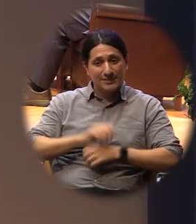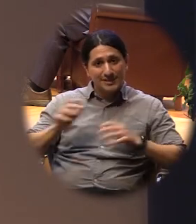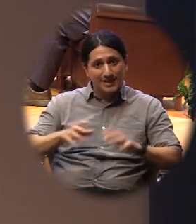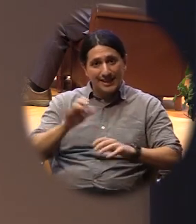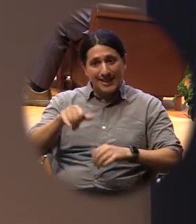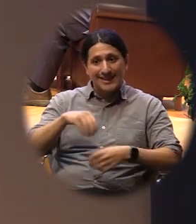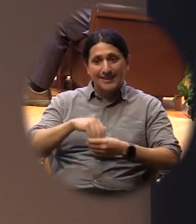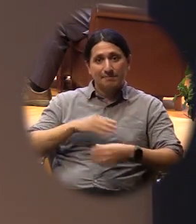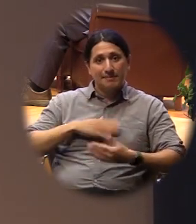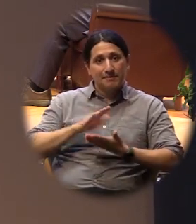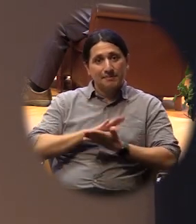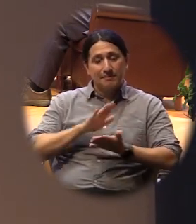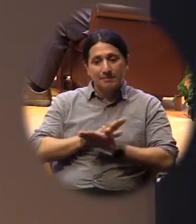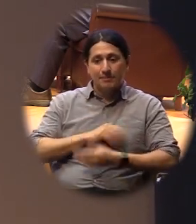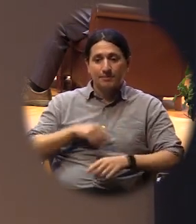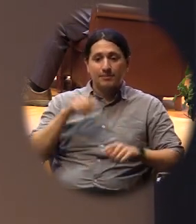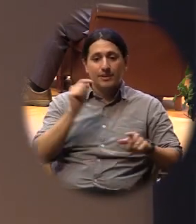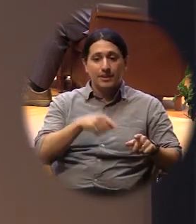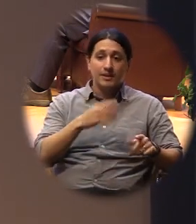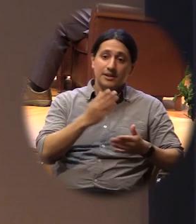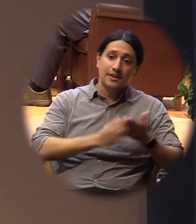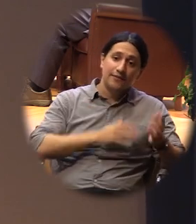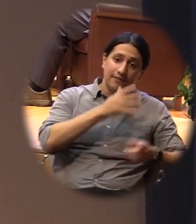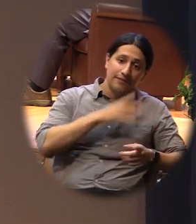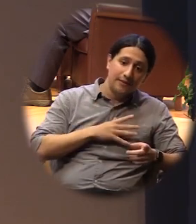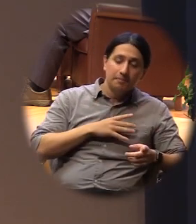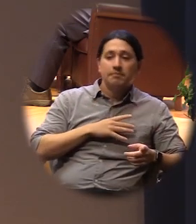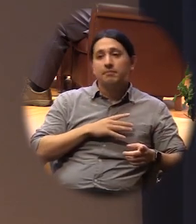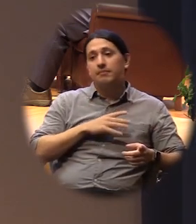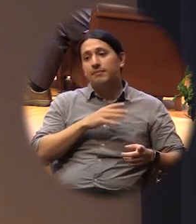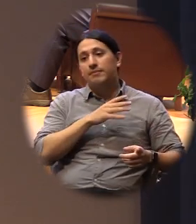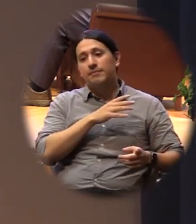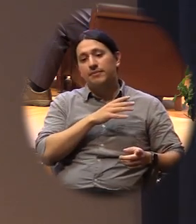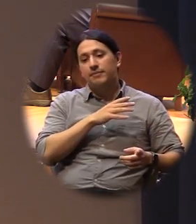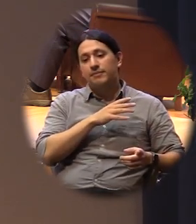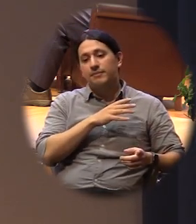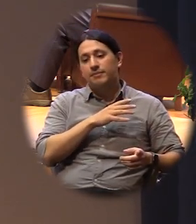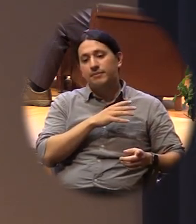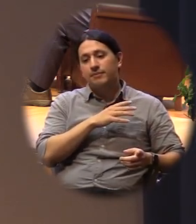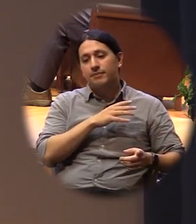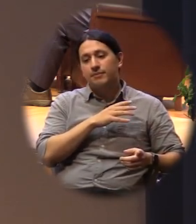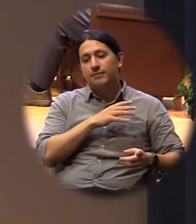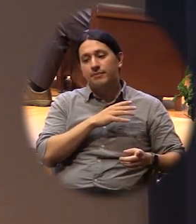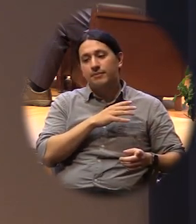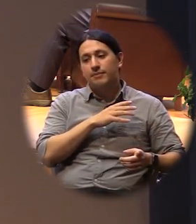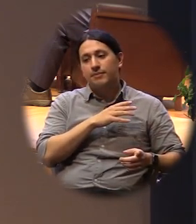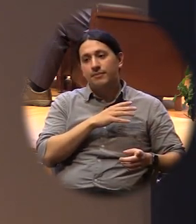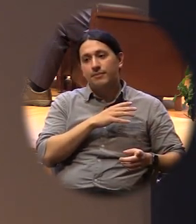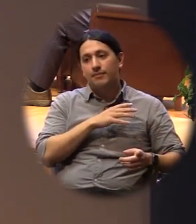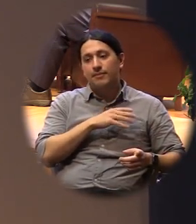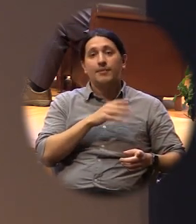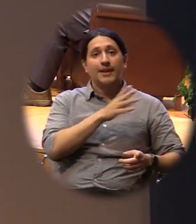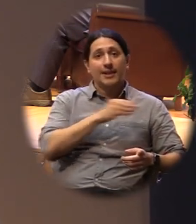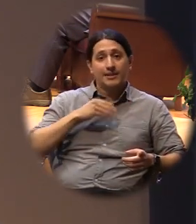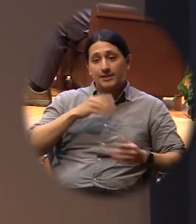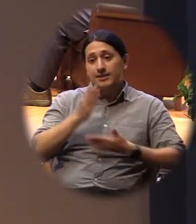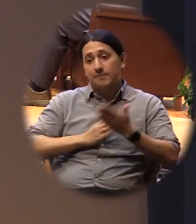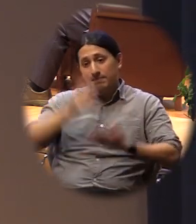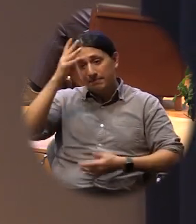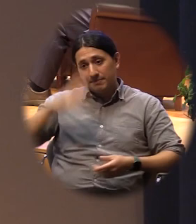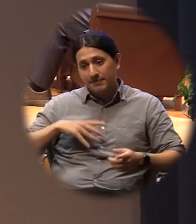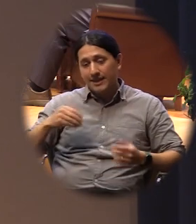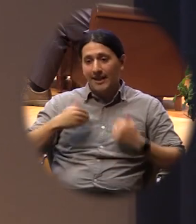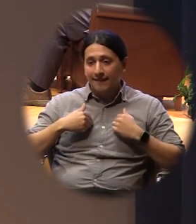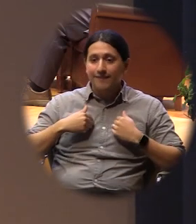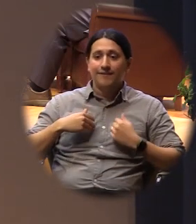okay, well, some females have sexual swellings and some female chimpanzees have sexual swellings and some have testicles the size of softballs, and like that's how we're